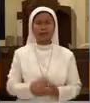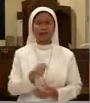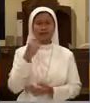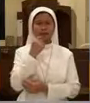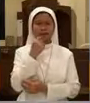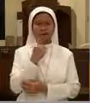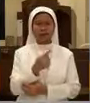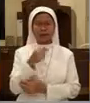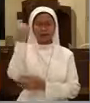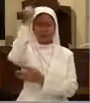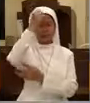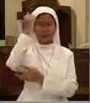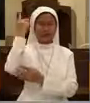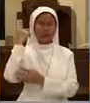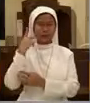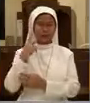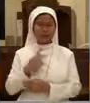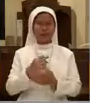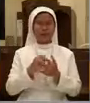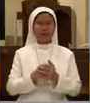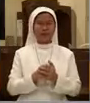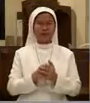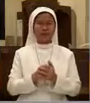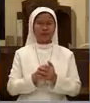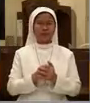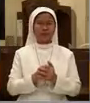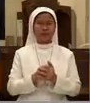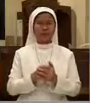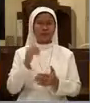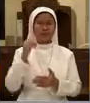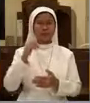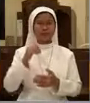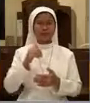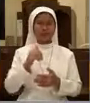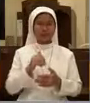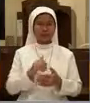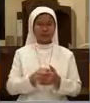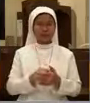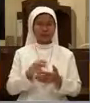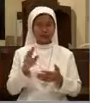St. Paul, in Lystra,